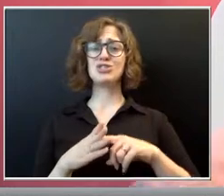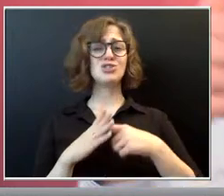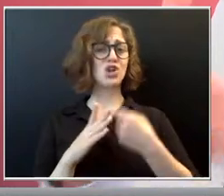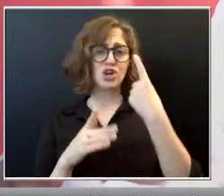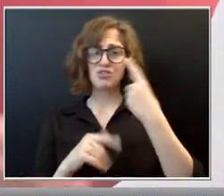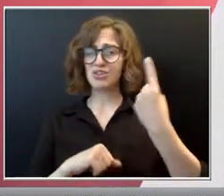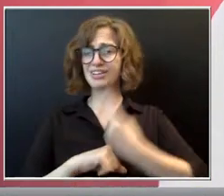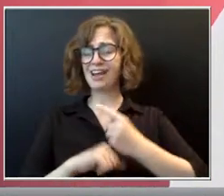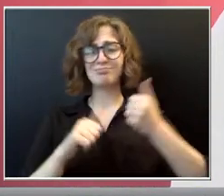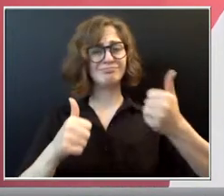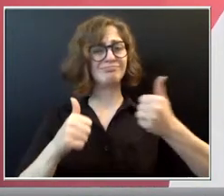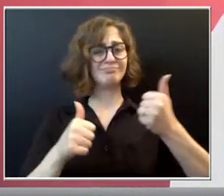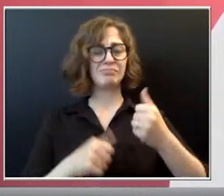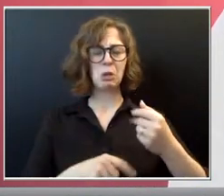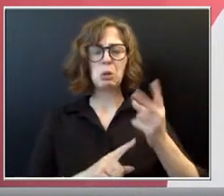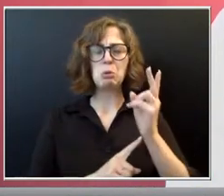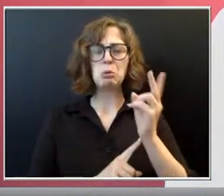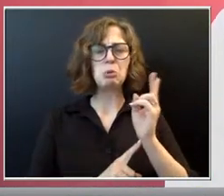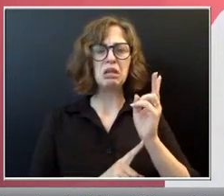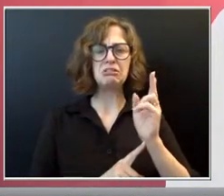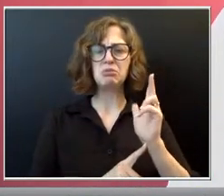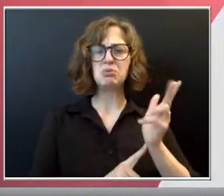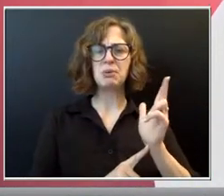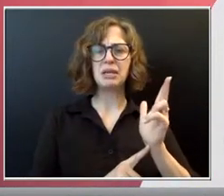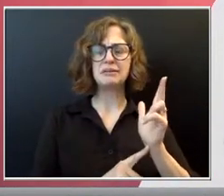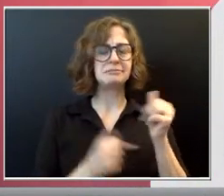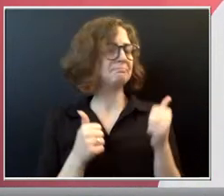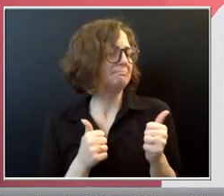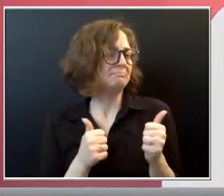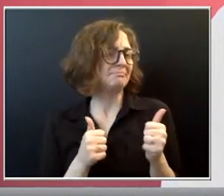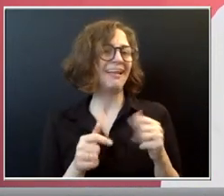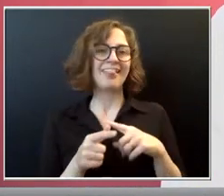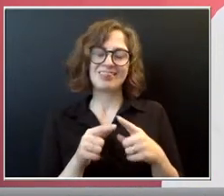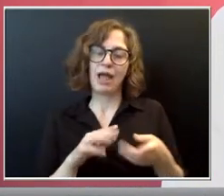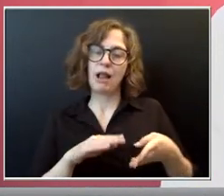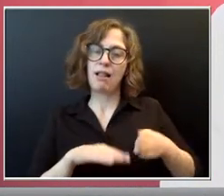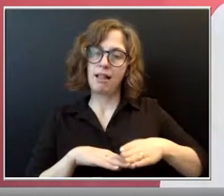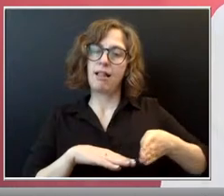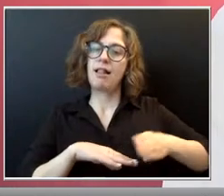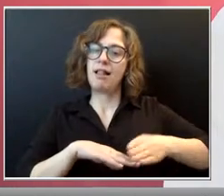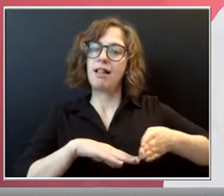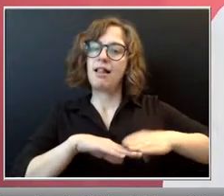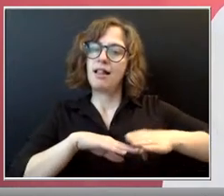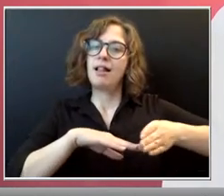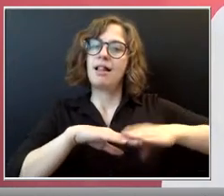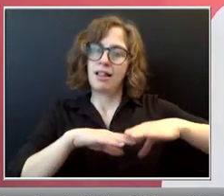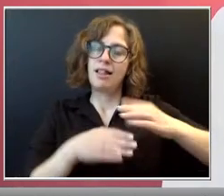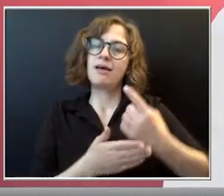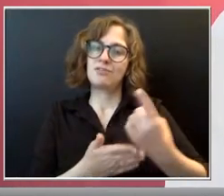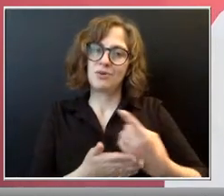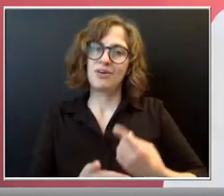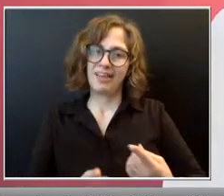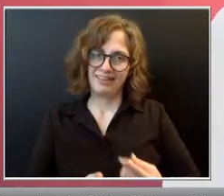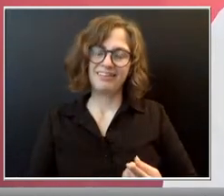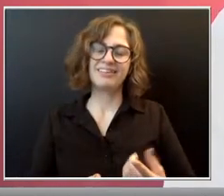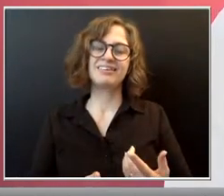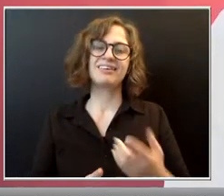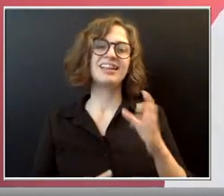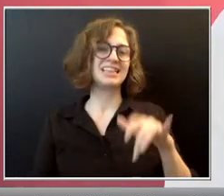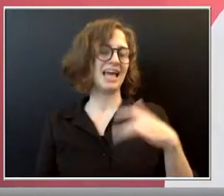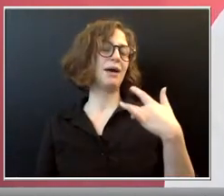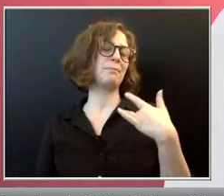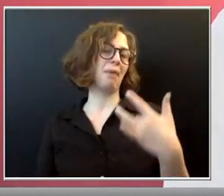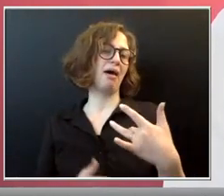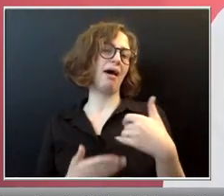And then just kind of build on that week to week and have some progression and goals. And that usually helps people have a higher likelihood